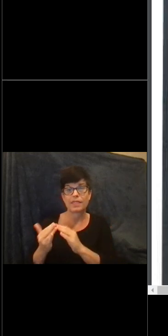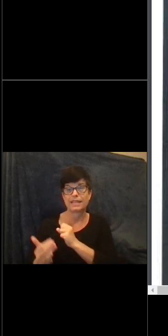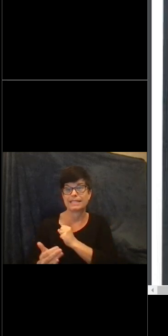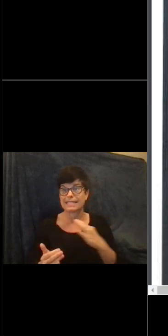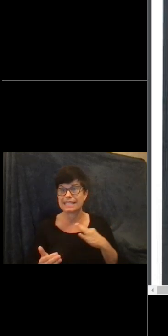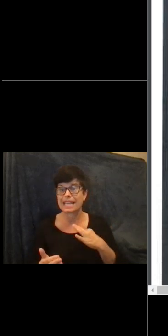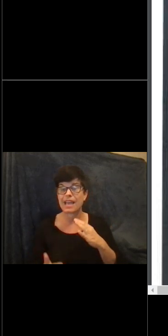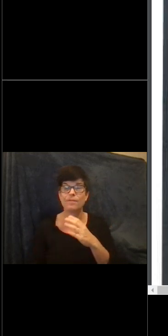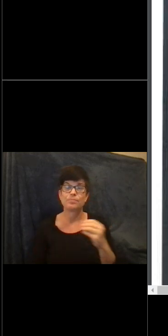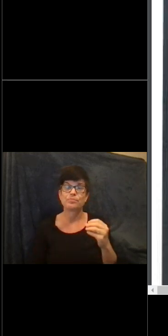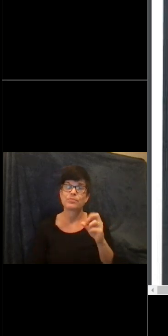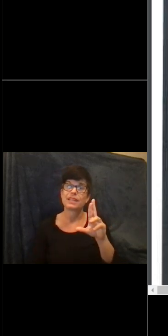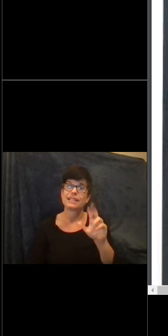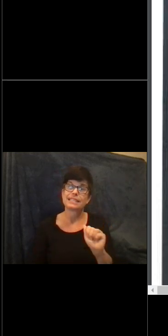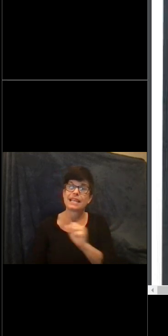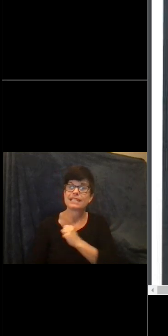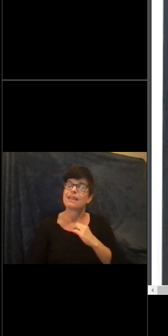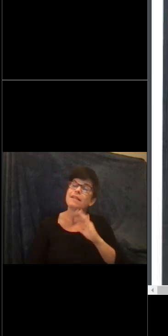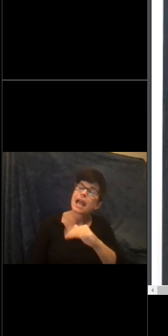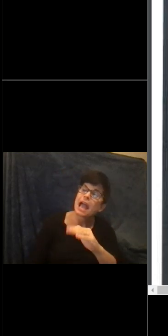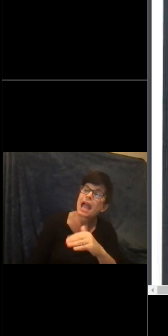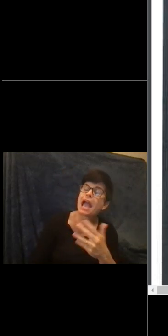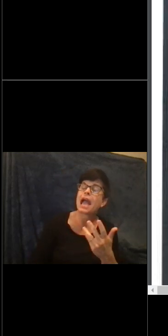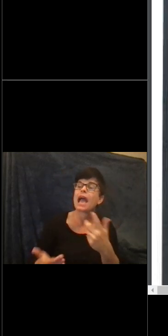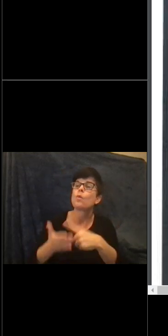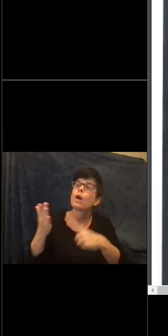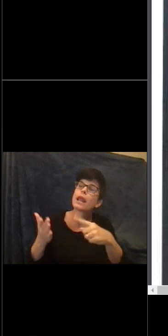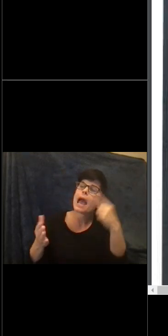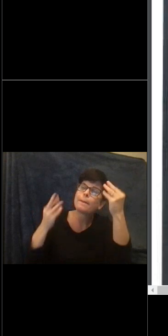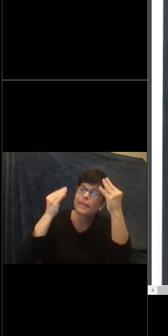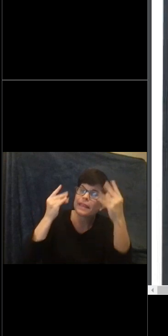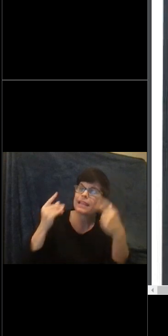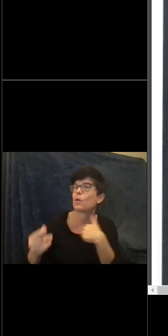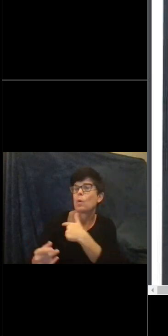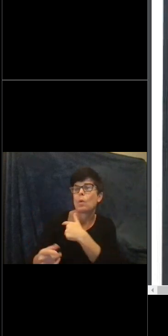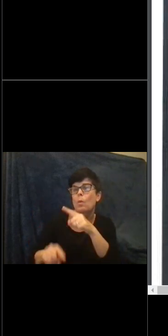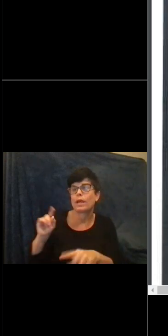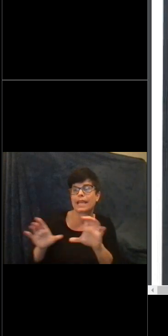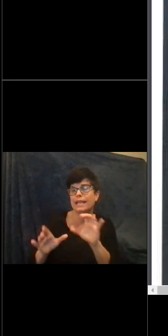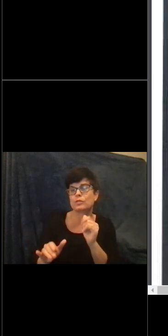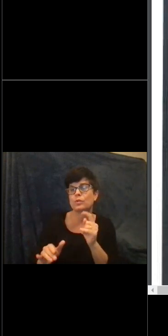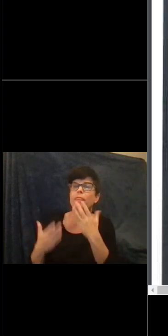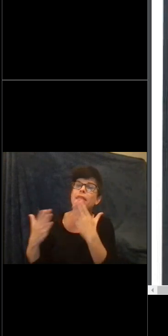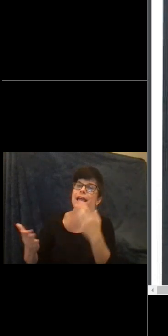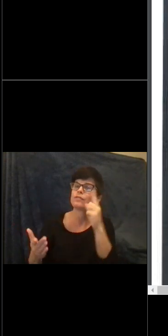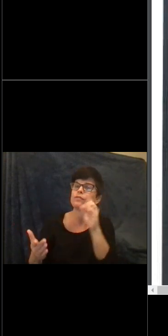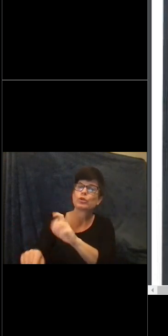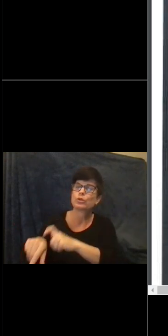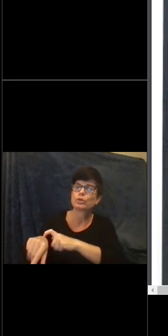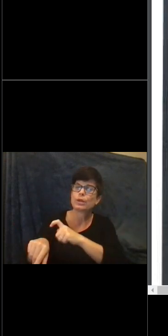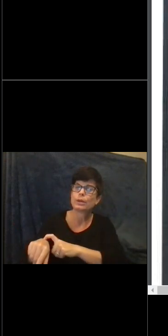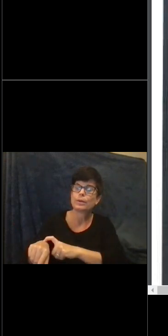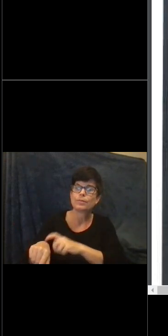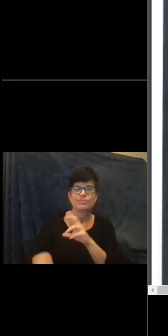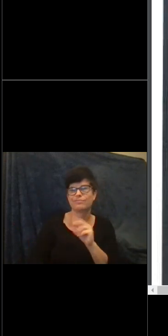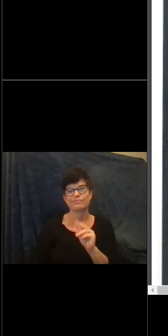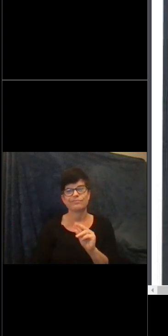which could be, hey, here's what I'm thinking. We can't do it. Thanks for your time. So for that, I'm not going to do the public a